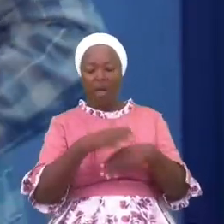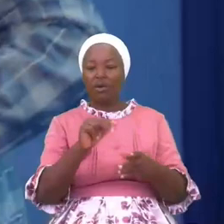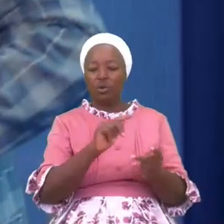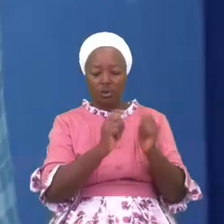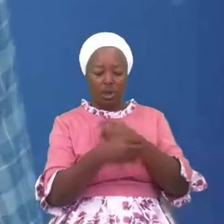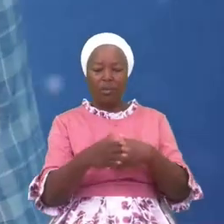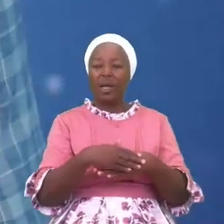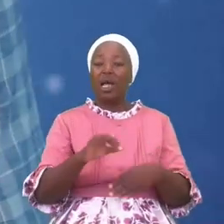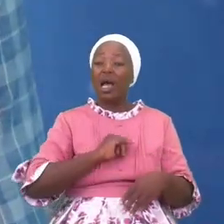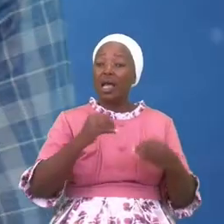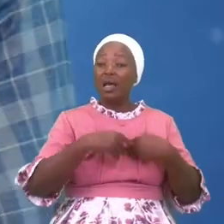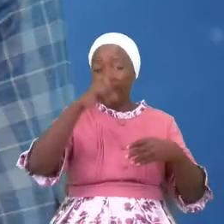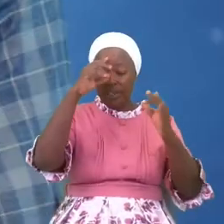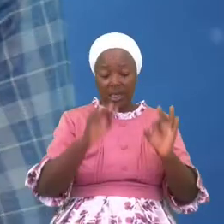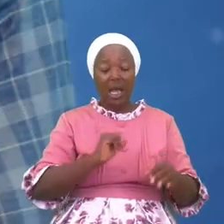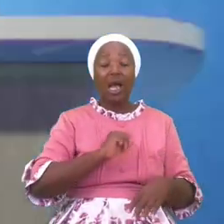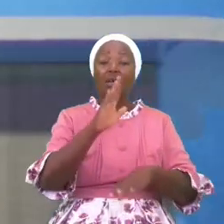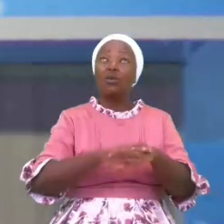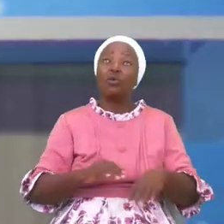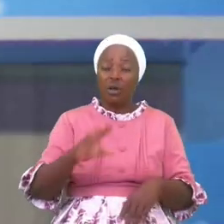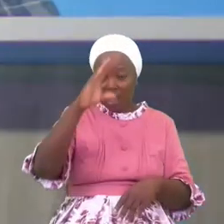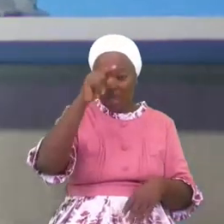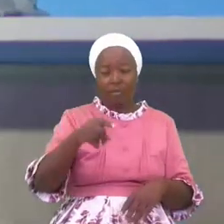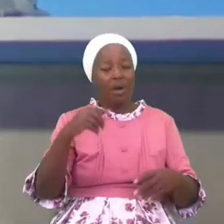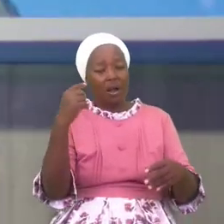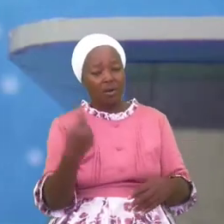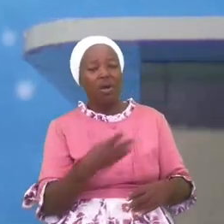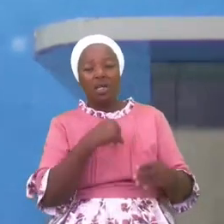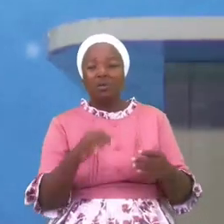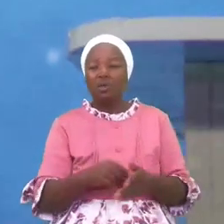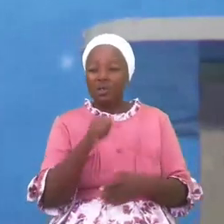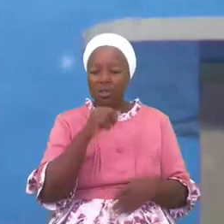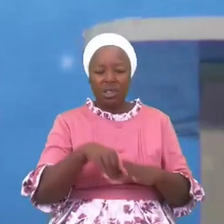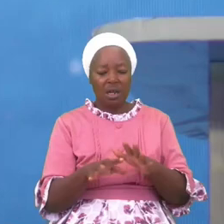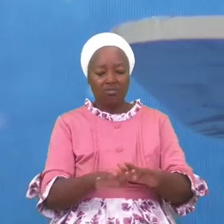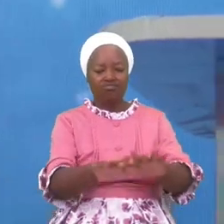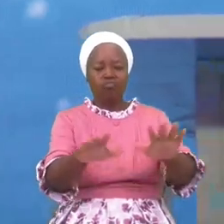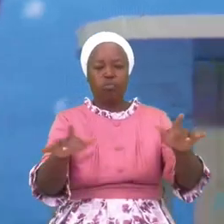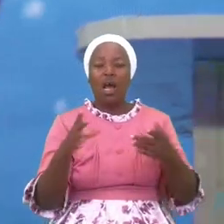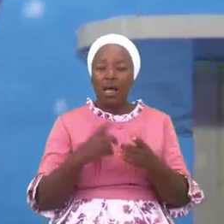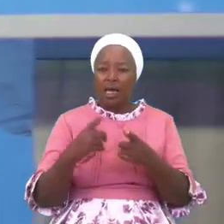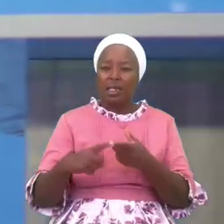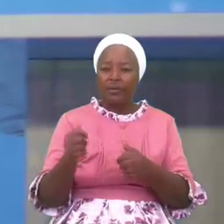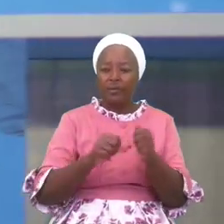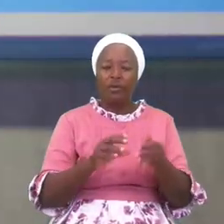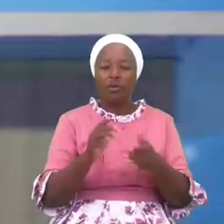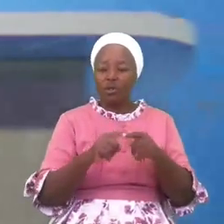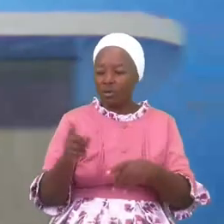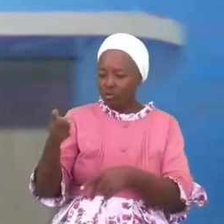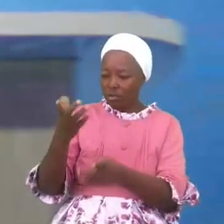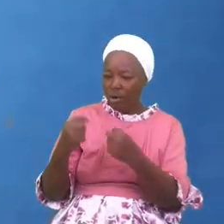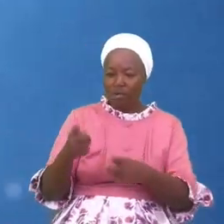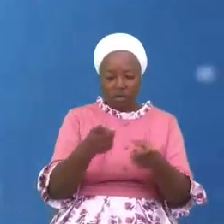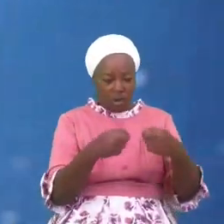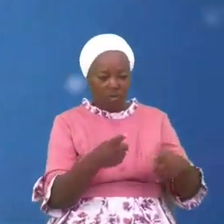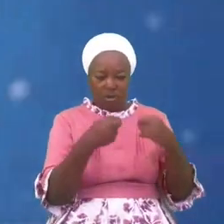alone. It wasn't like in a crowd and everybody, ah, won't you come, let's go together. Yeah, my friend, let's go together. He